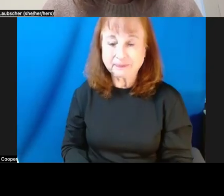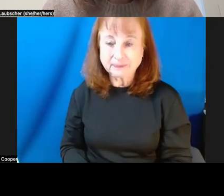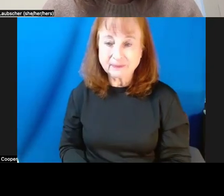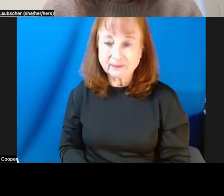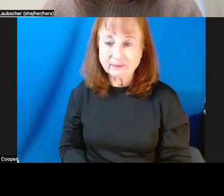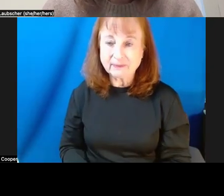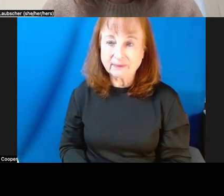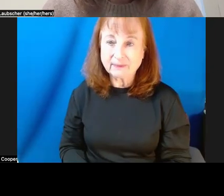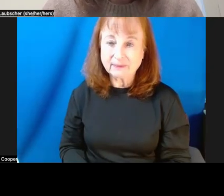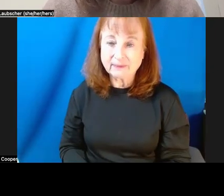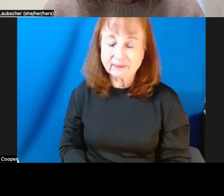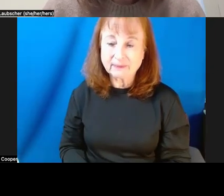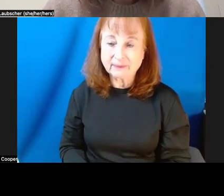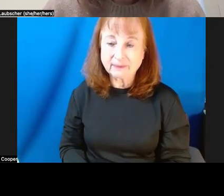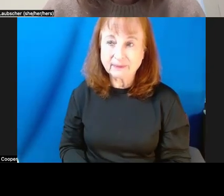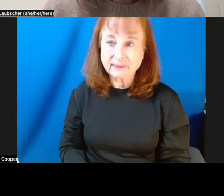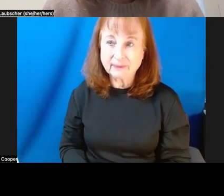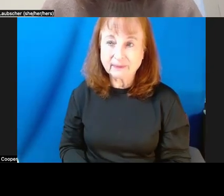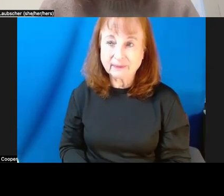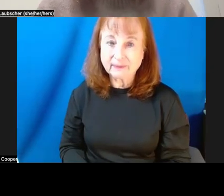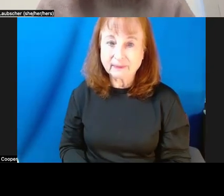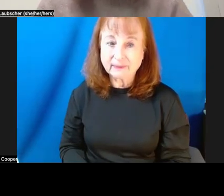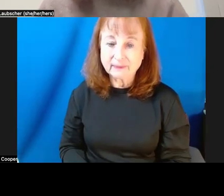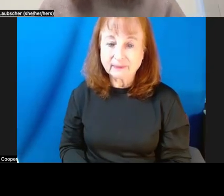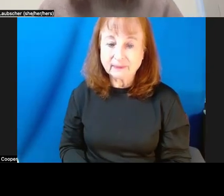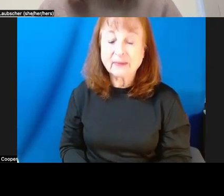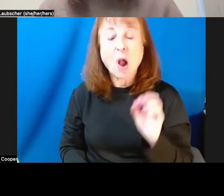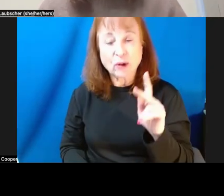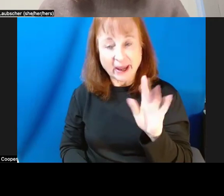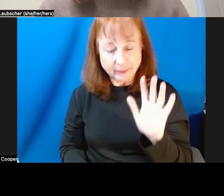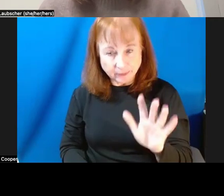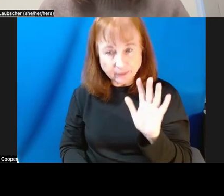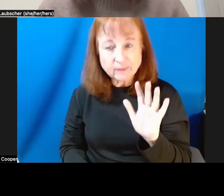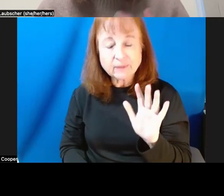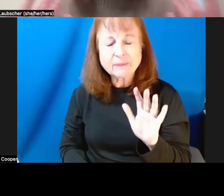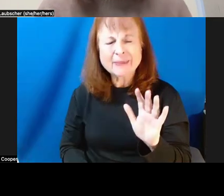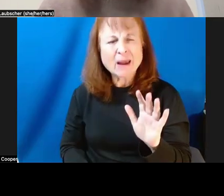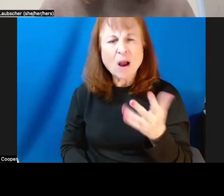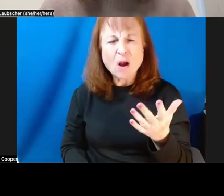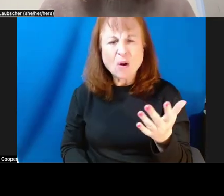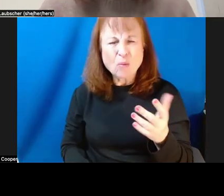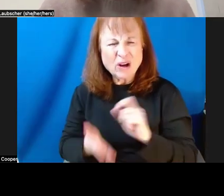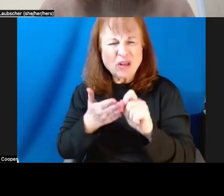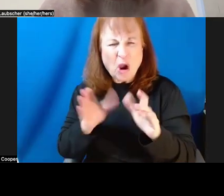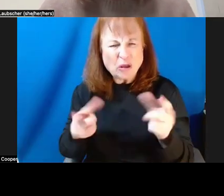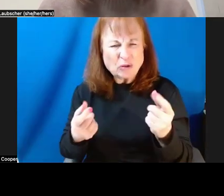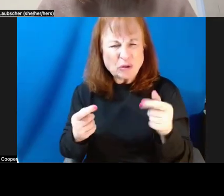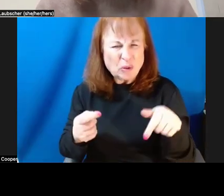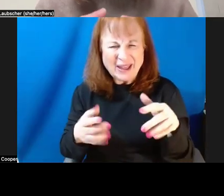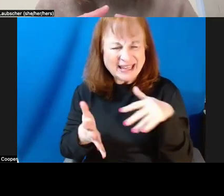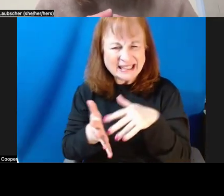Okay, so what did the authors do in these studies?